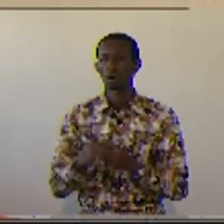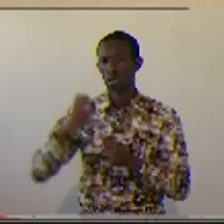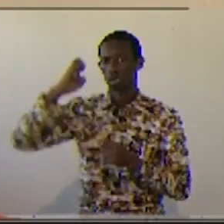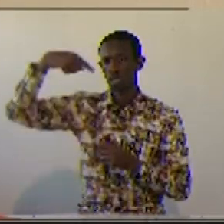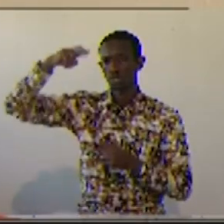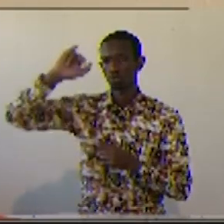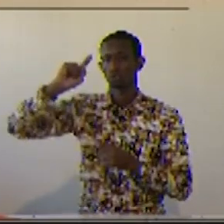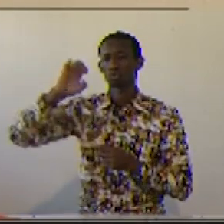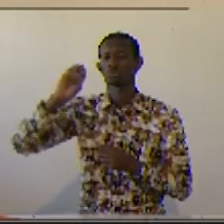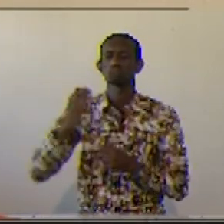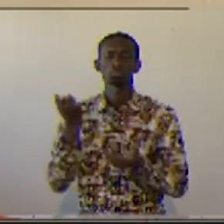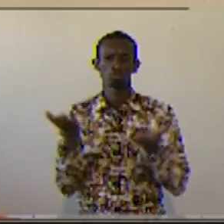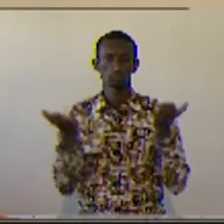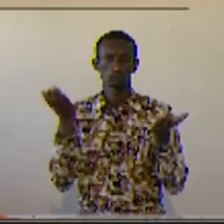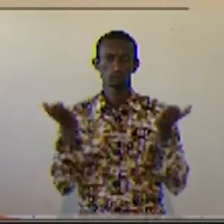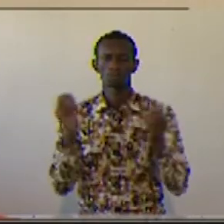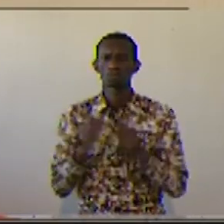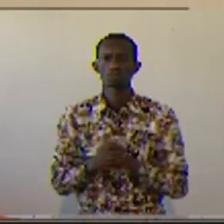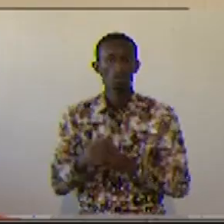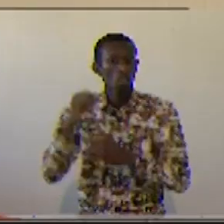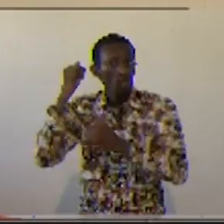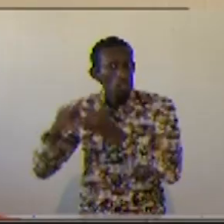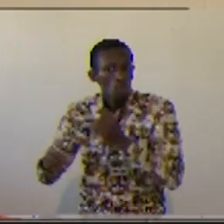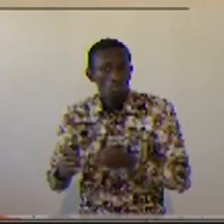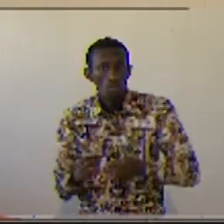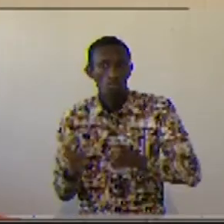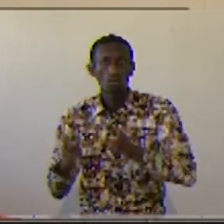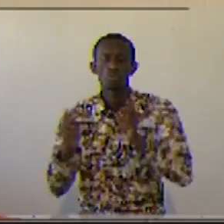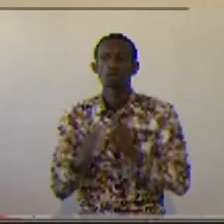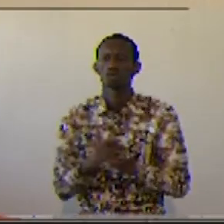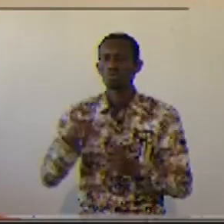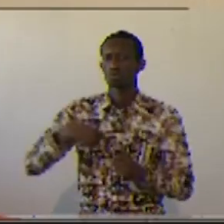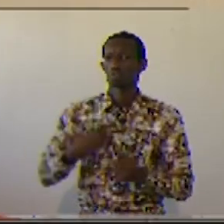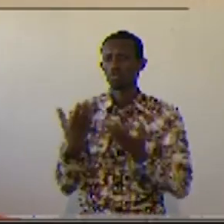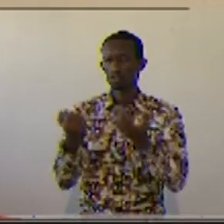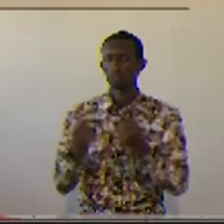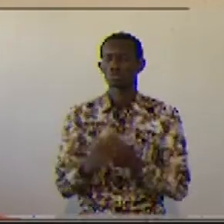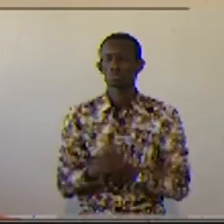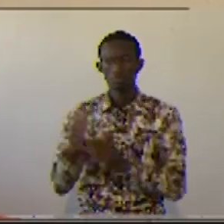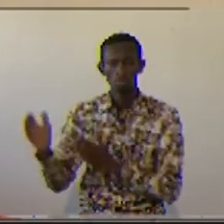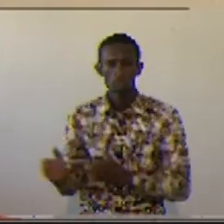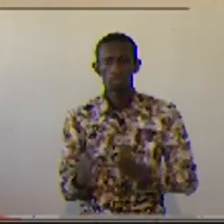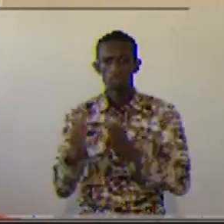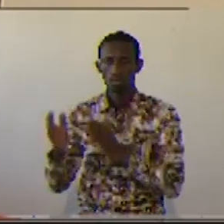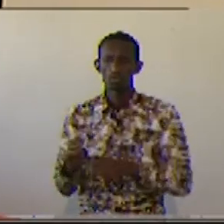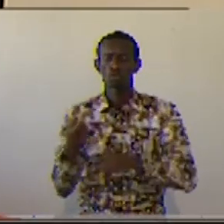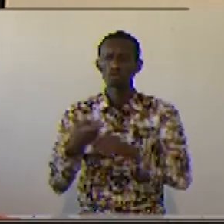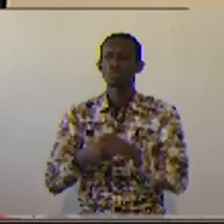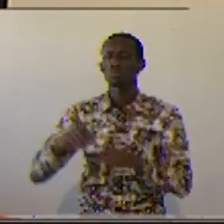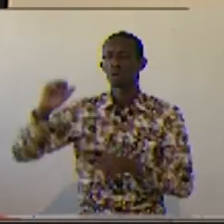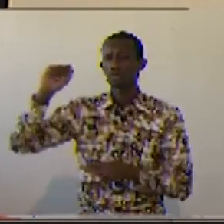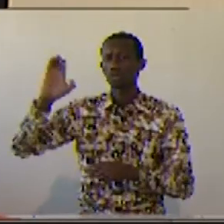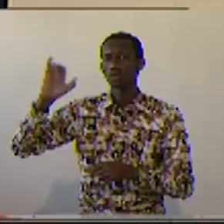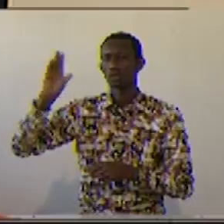is balanced. And the last method we have is preparation from an acid and